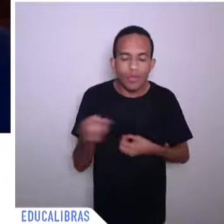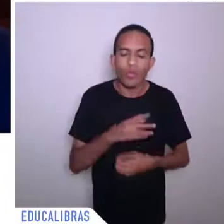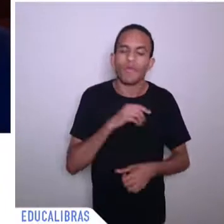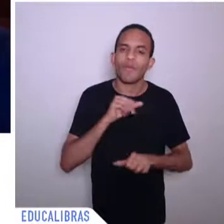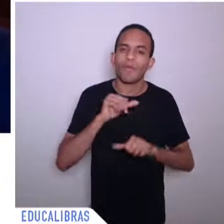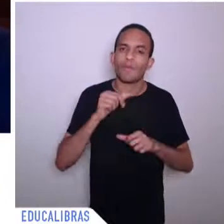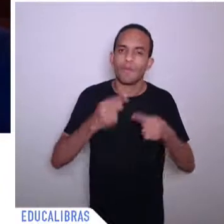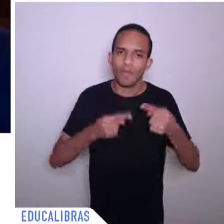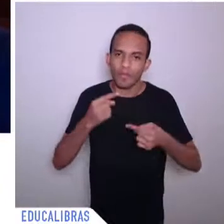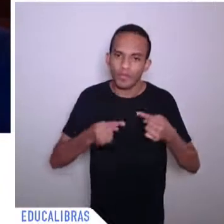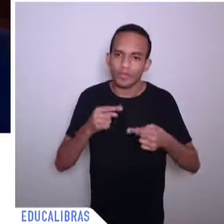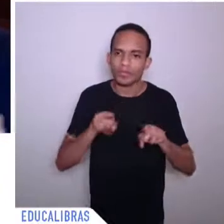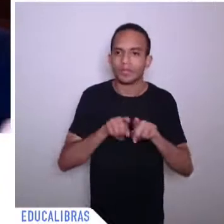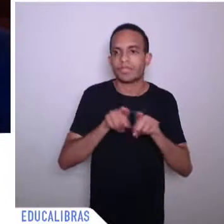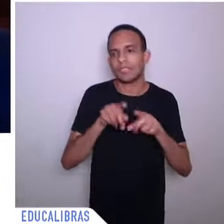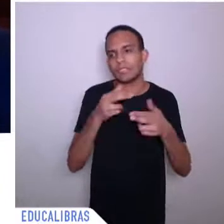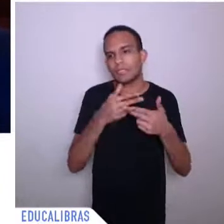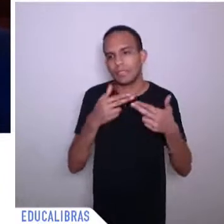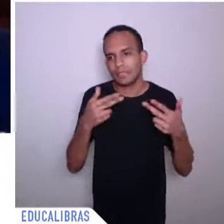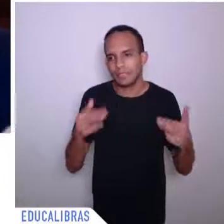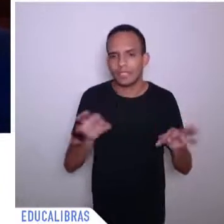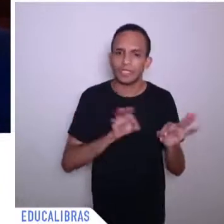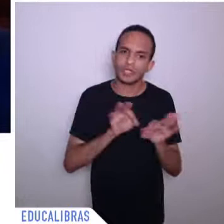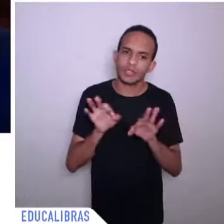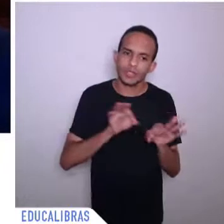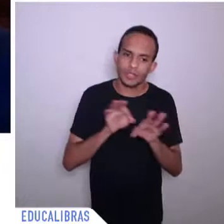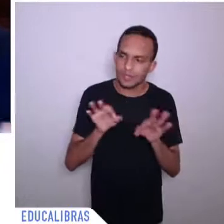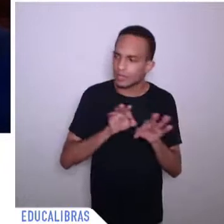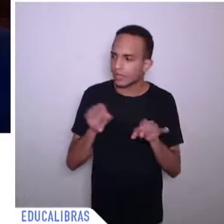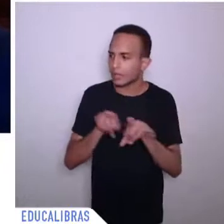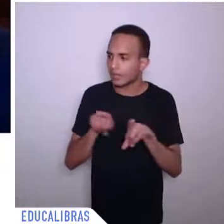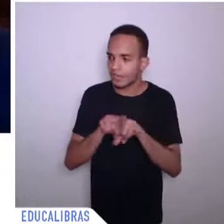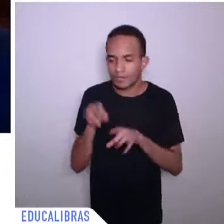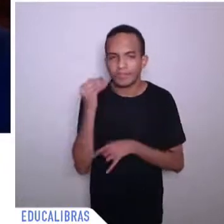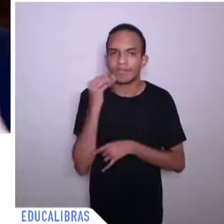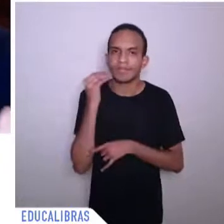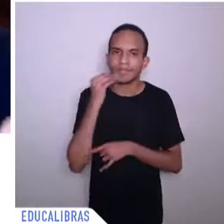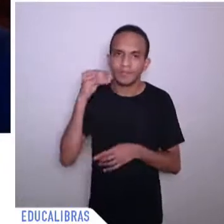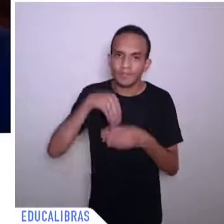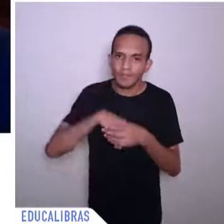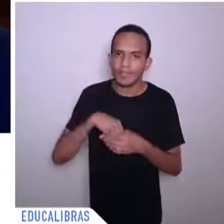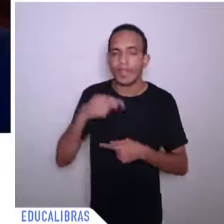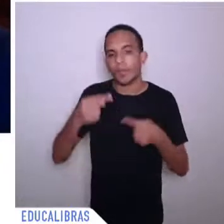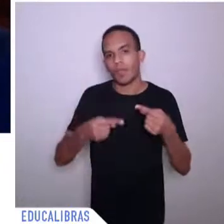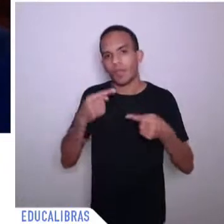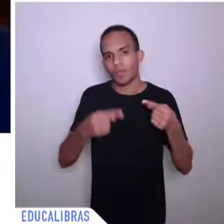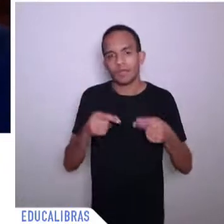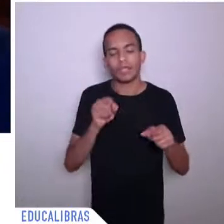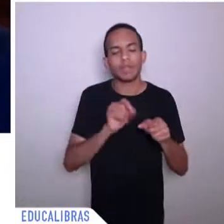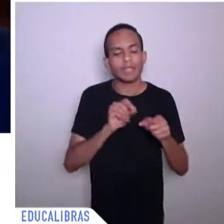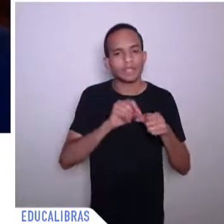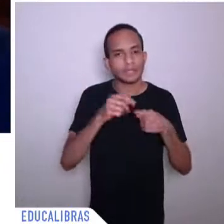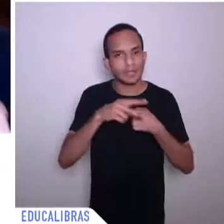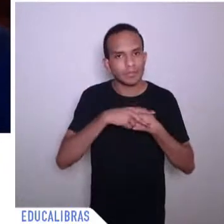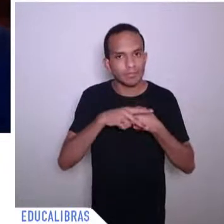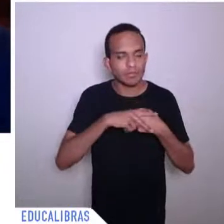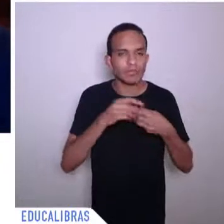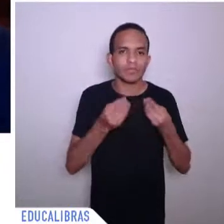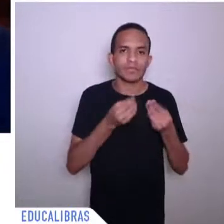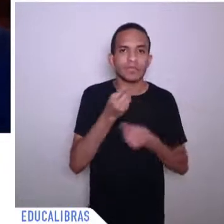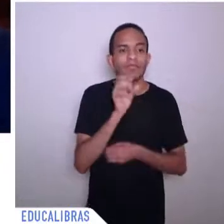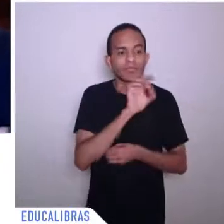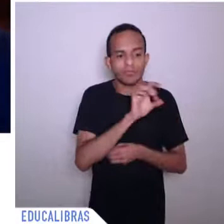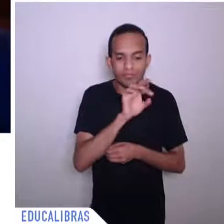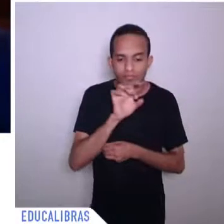are non-party movements. Some organizations are trying to bring a few